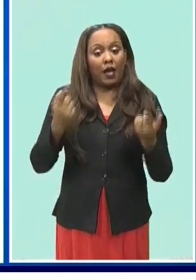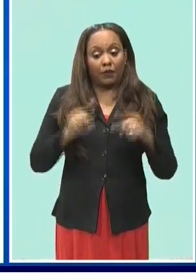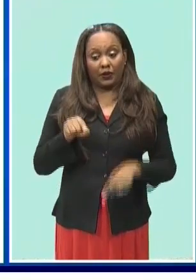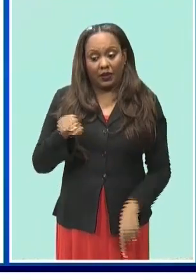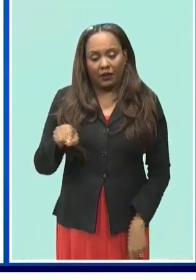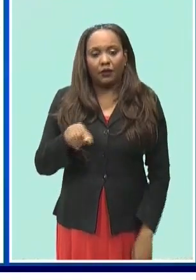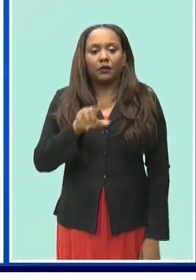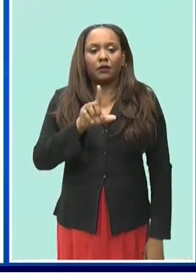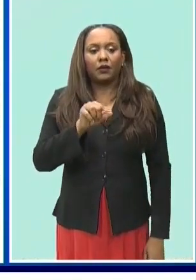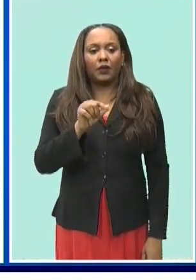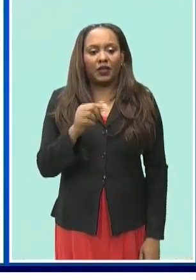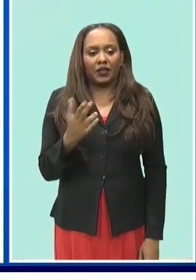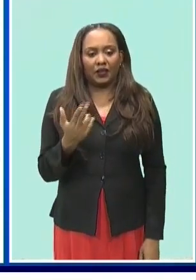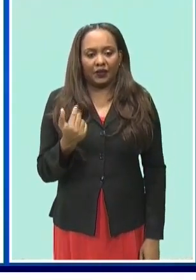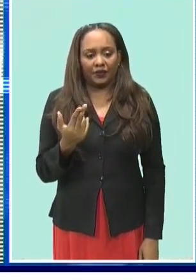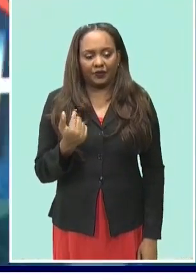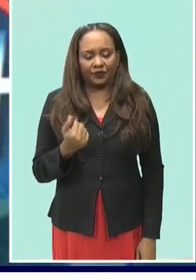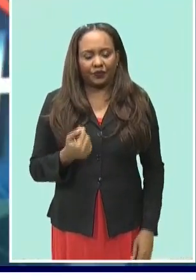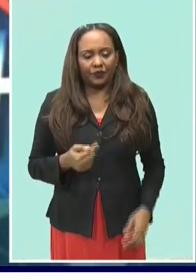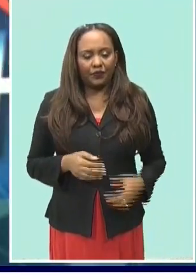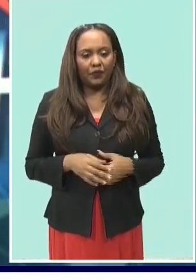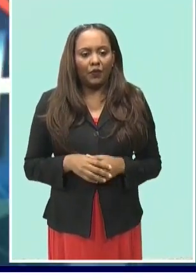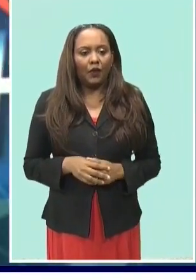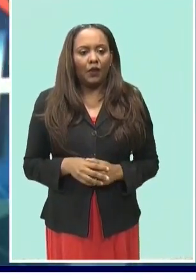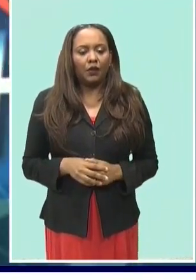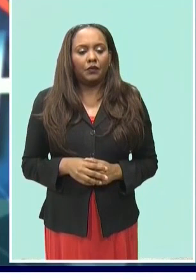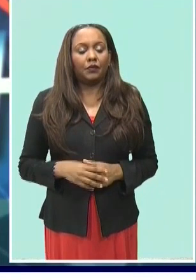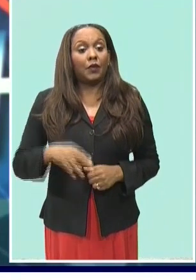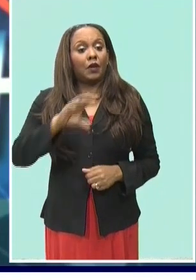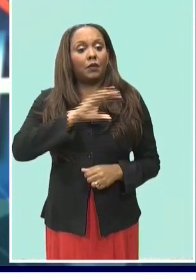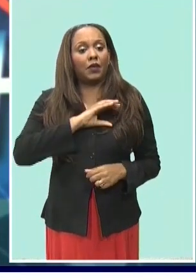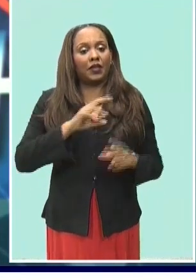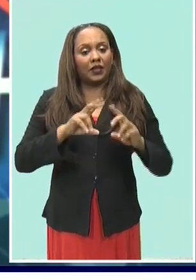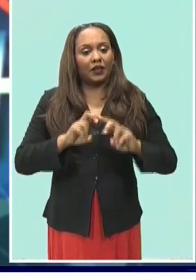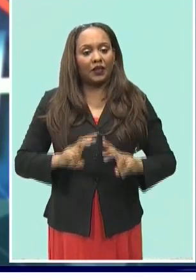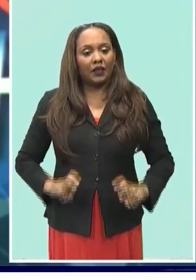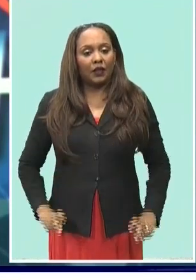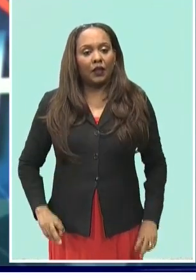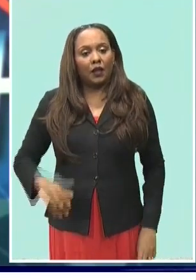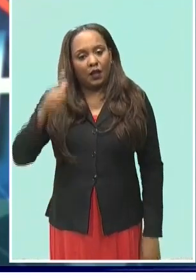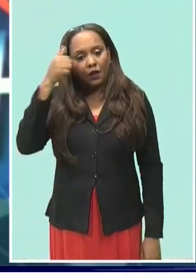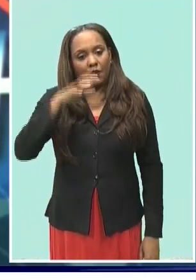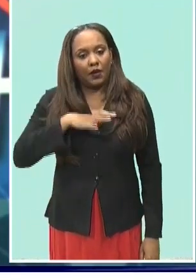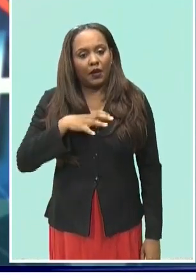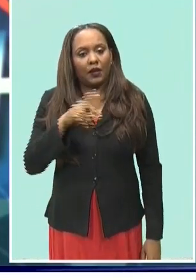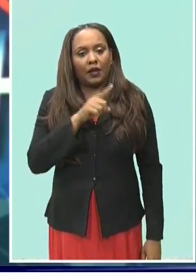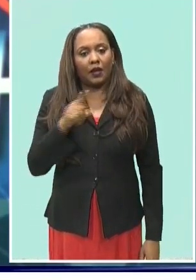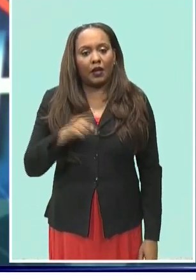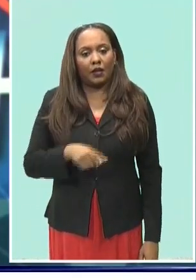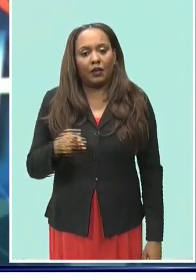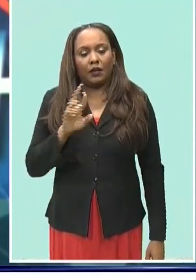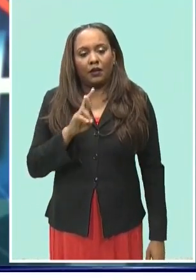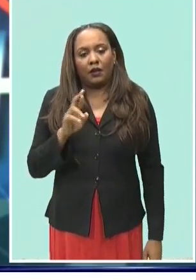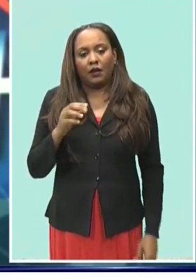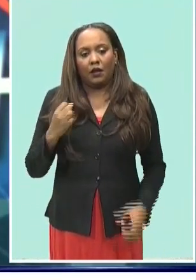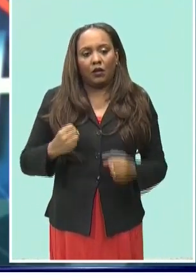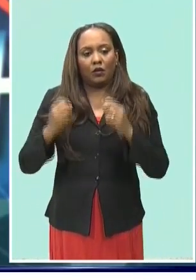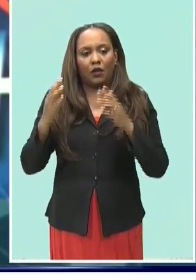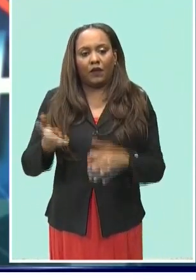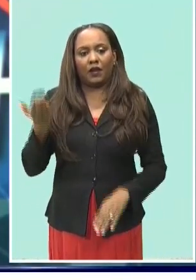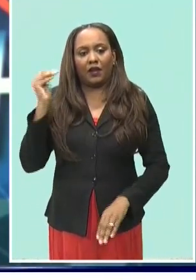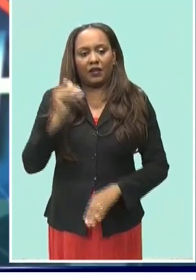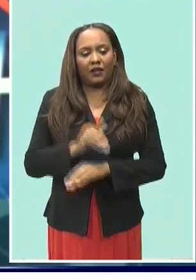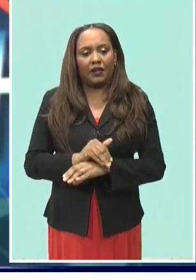Sharika Griffith, CBC News. Police are investigating the shooting death of a route taxi driver late last night.